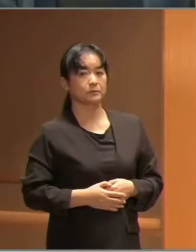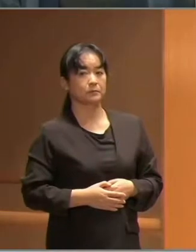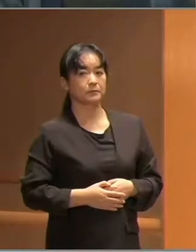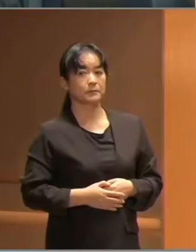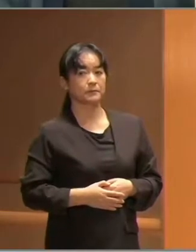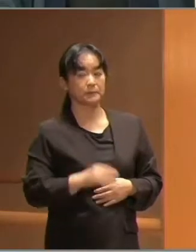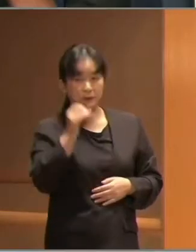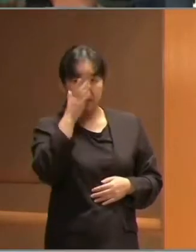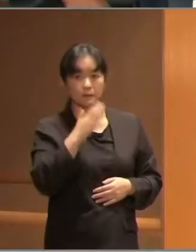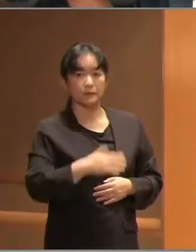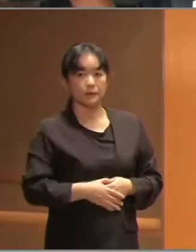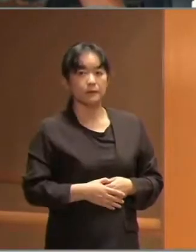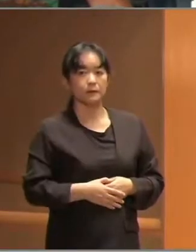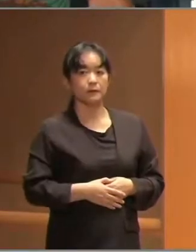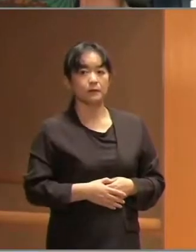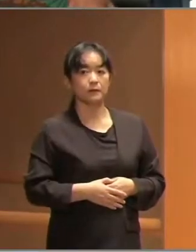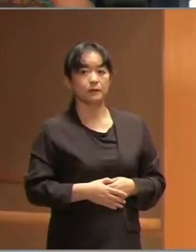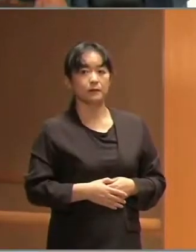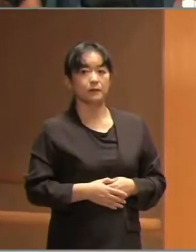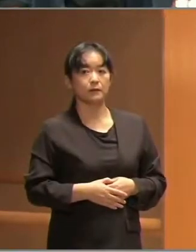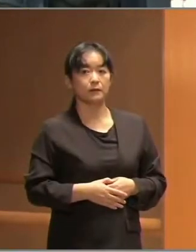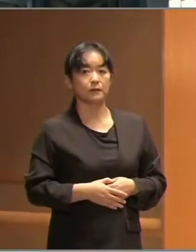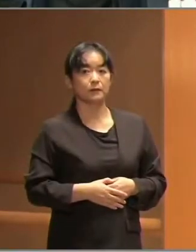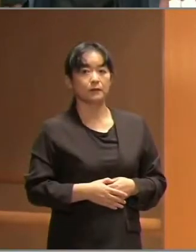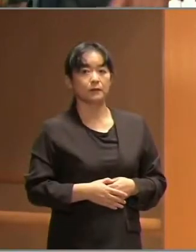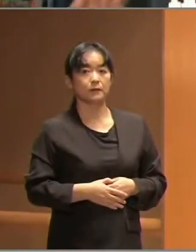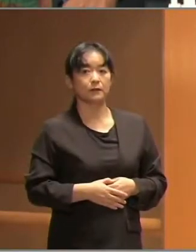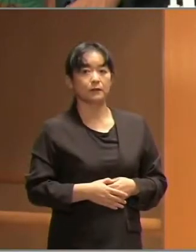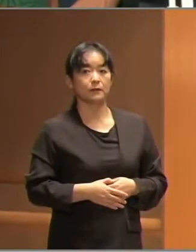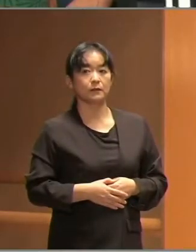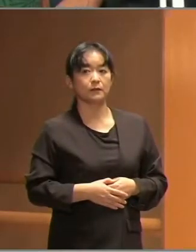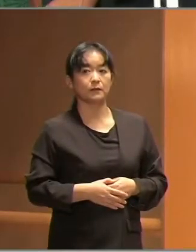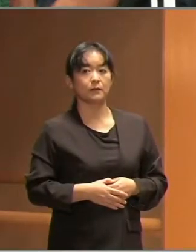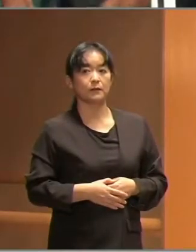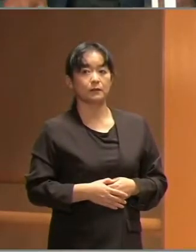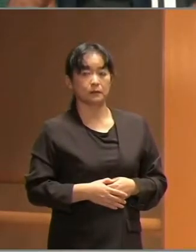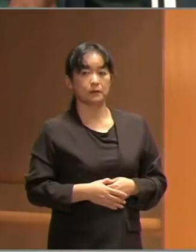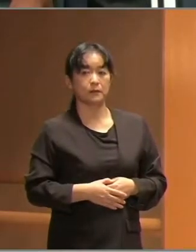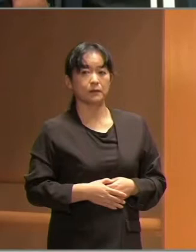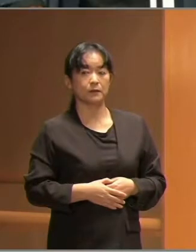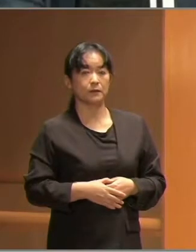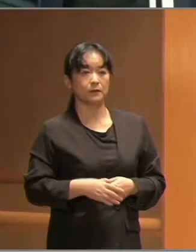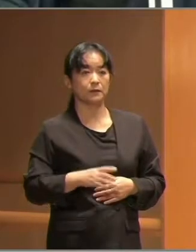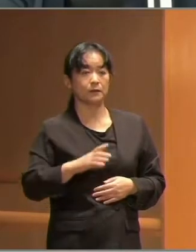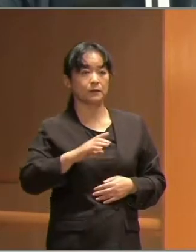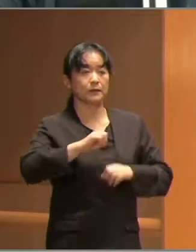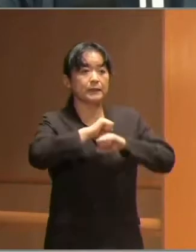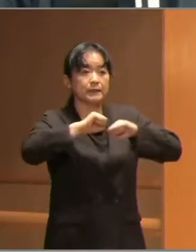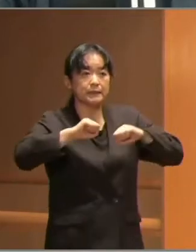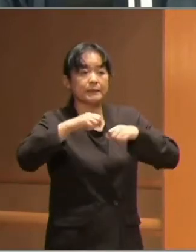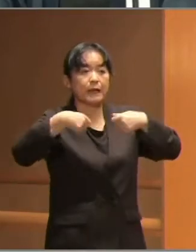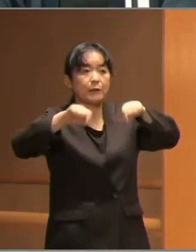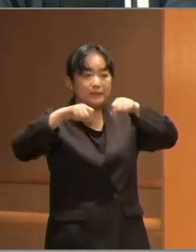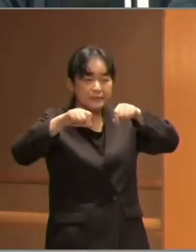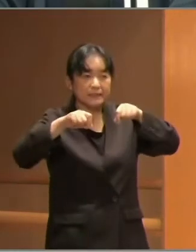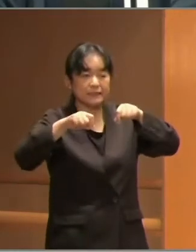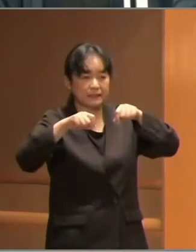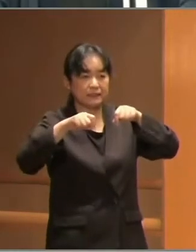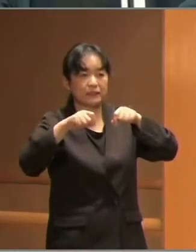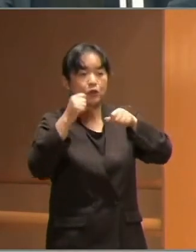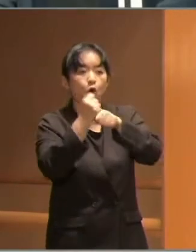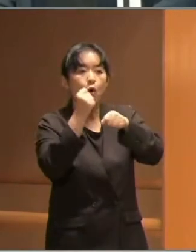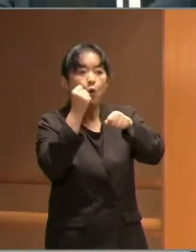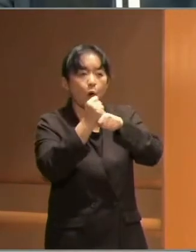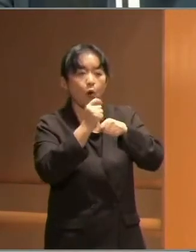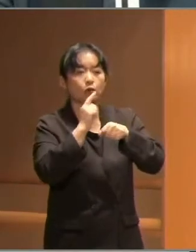I thought I wanted to show you some pictures, but as you can see on the right side, well, I